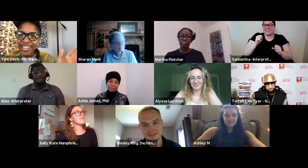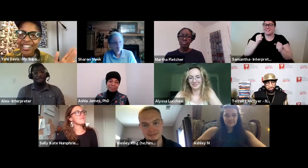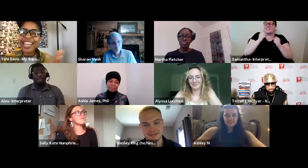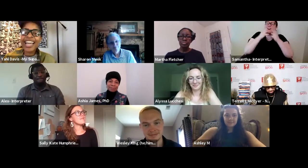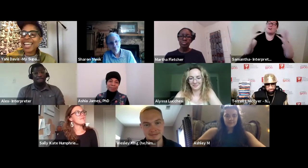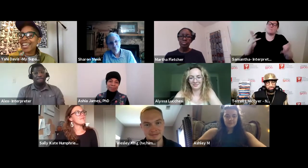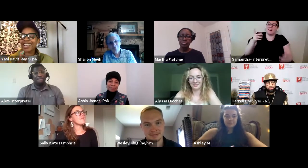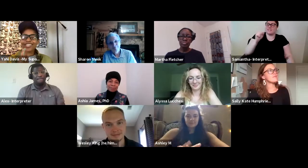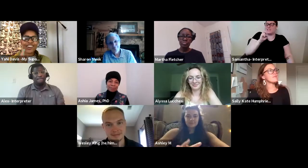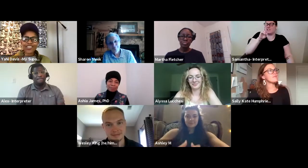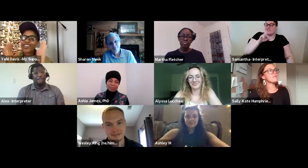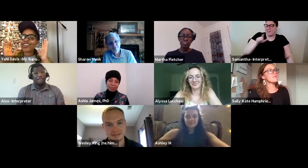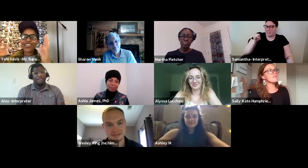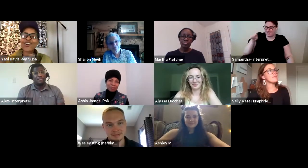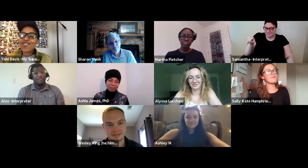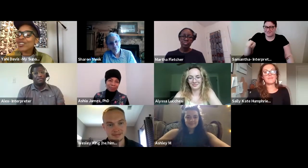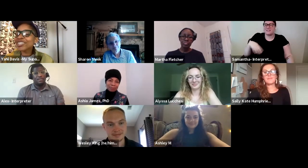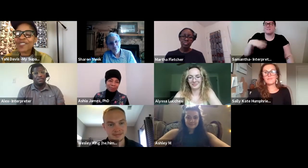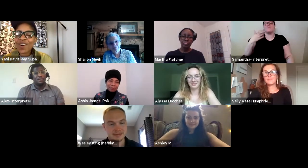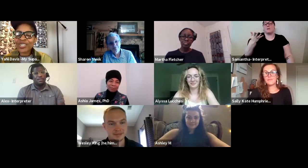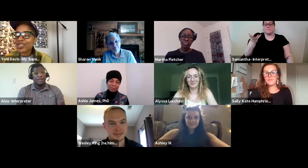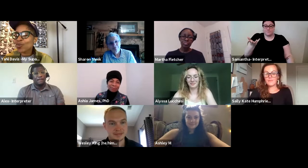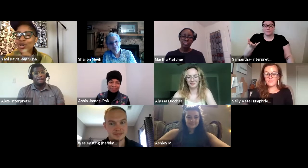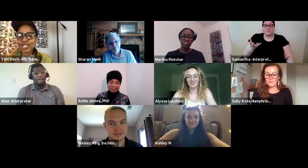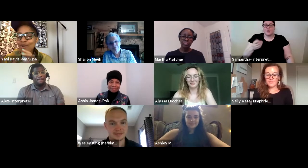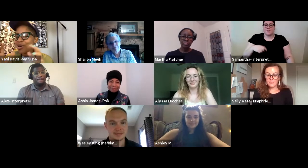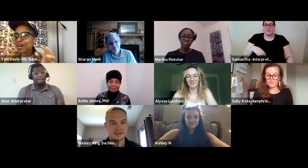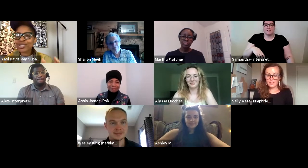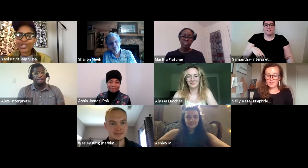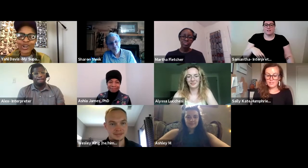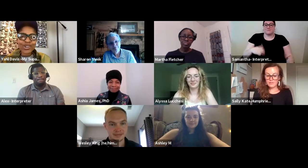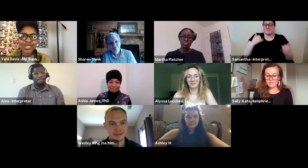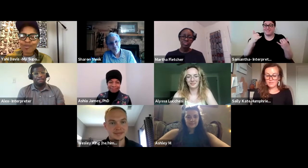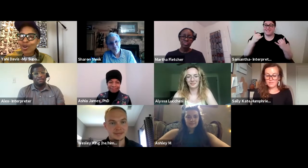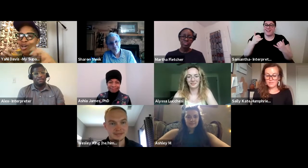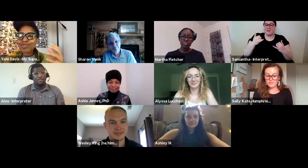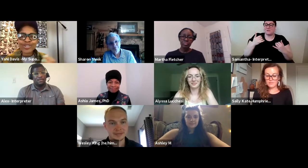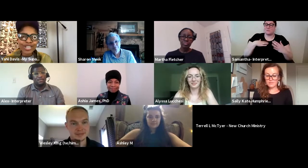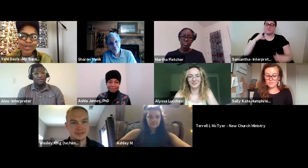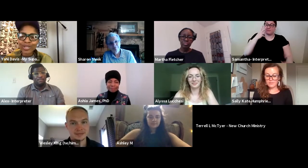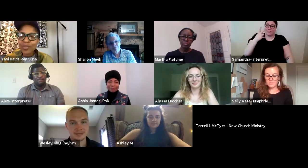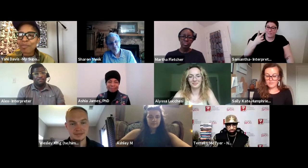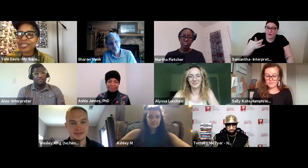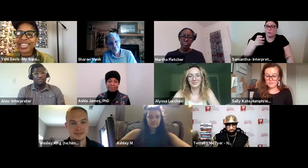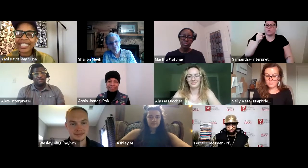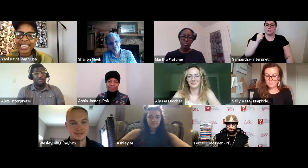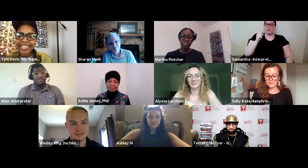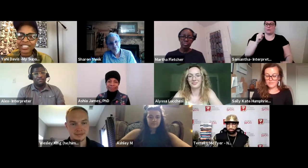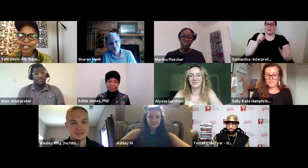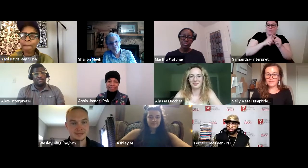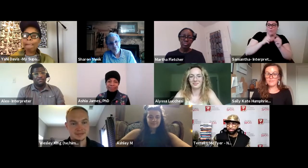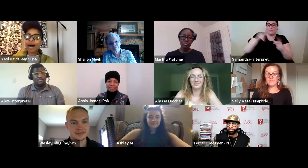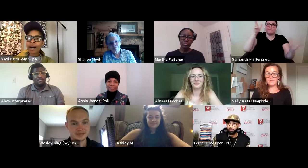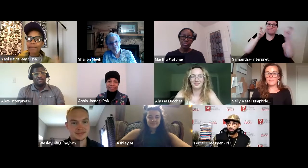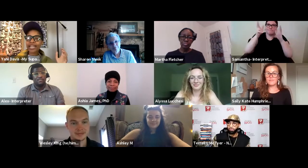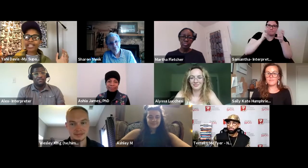being here. And look, we look forward to the words that we're about to learn, some more community building we're about to engage